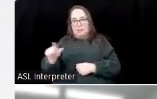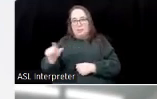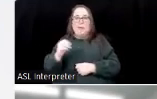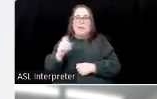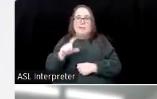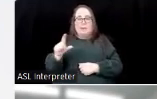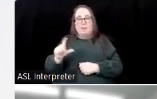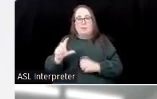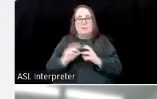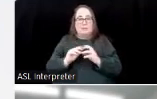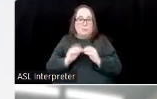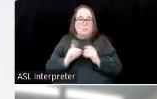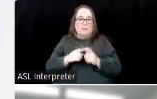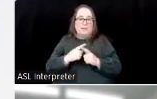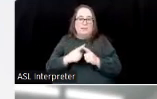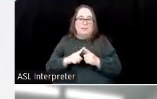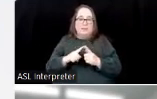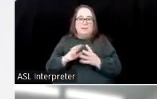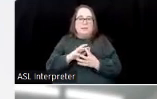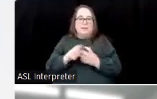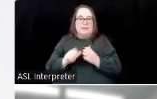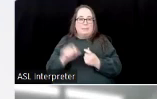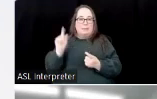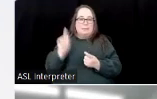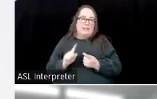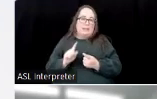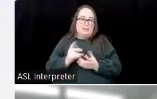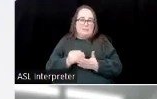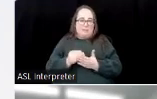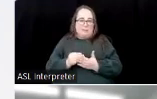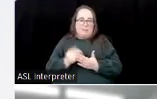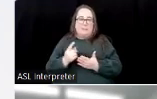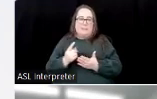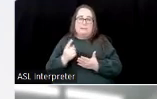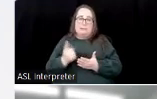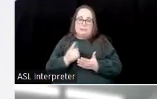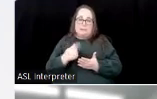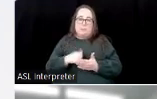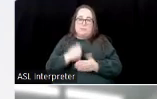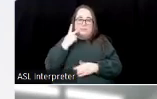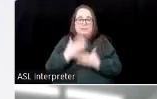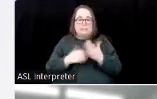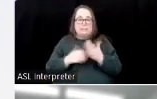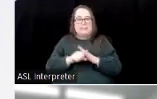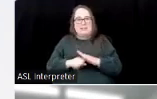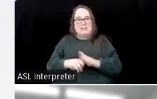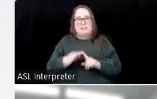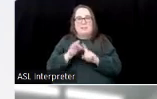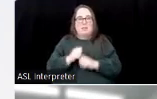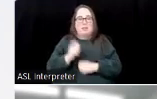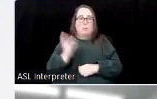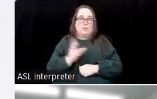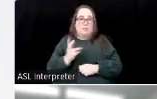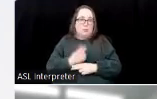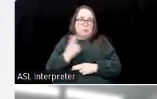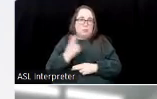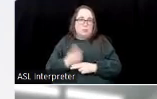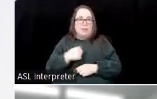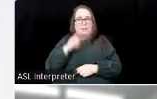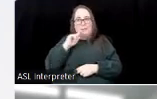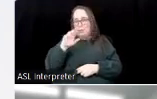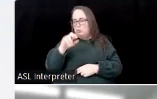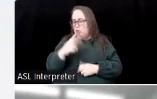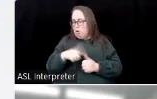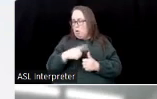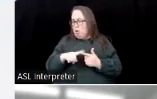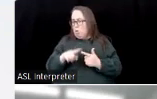symposiums. Damage mitigation funds are something that we've seen some states, particularly in the West, use. I think Utah and Oregon